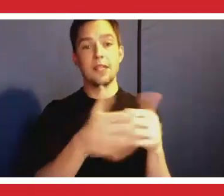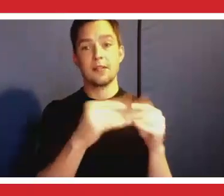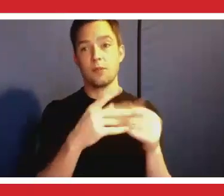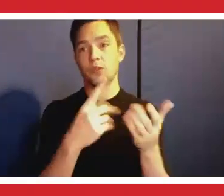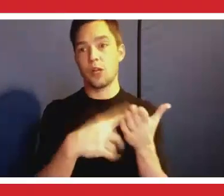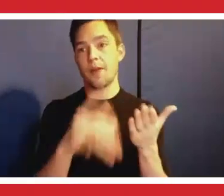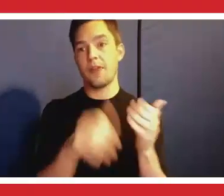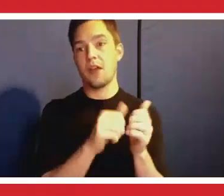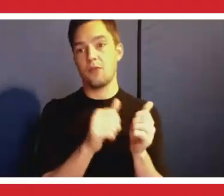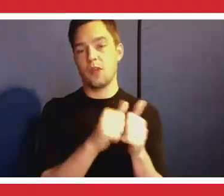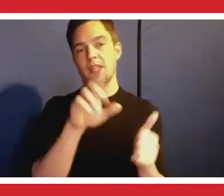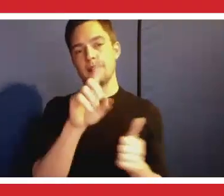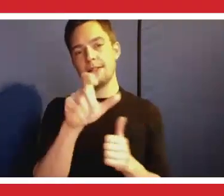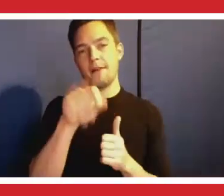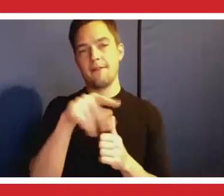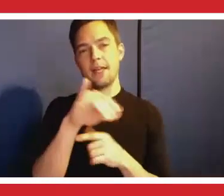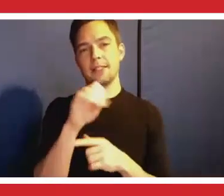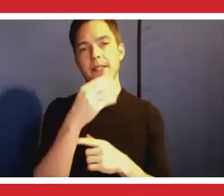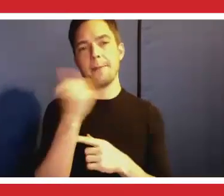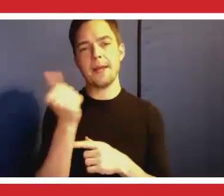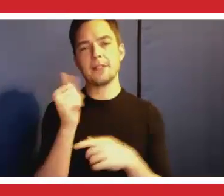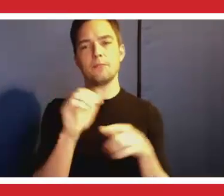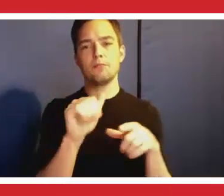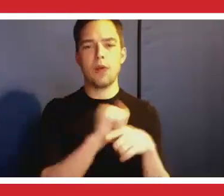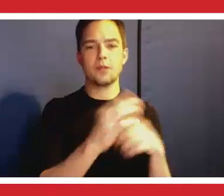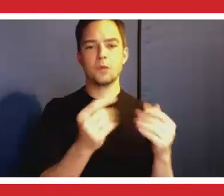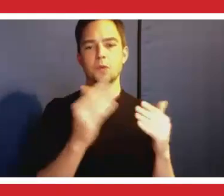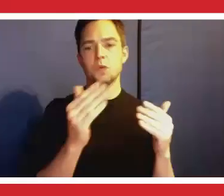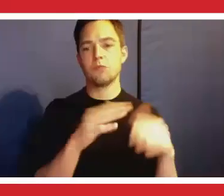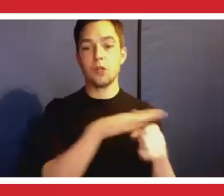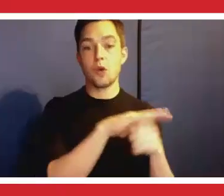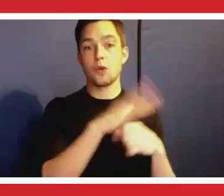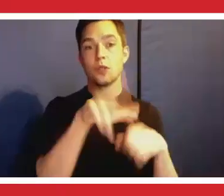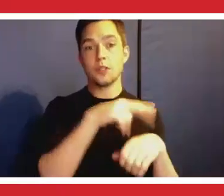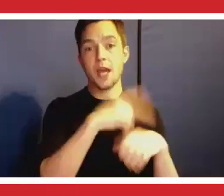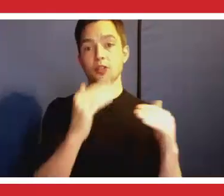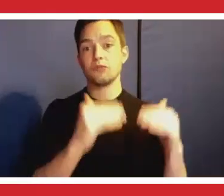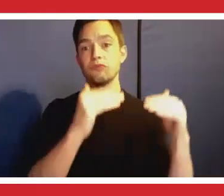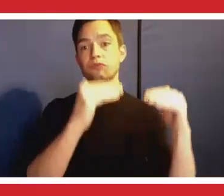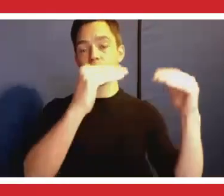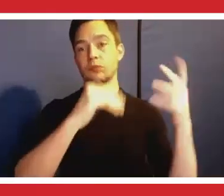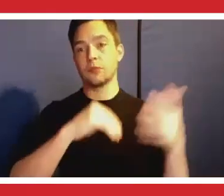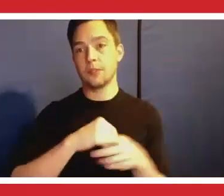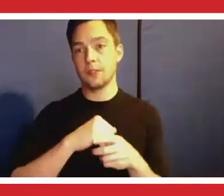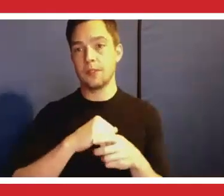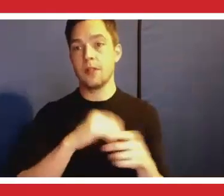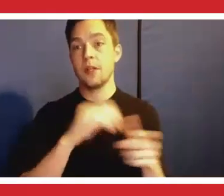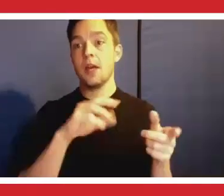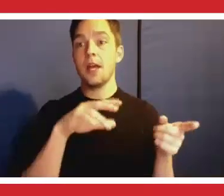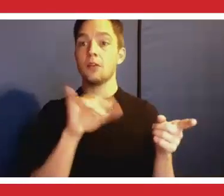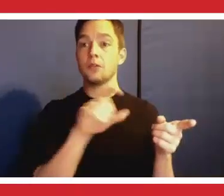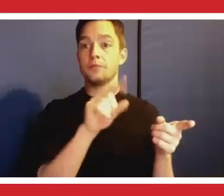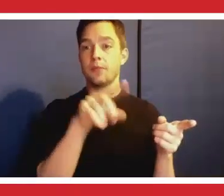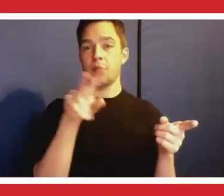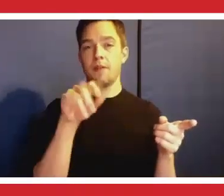best practices for advancing local and national governance. Vincenzo, actually interesting that you brought